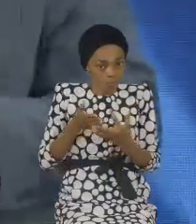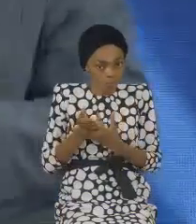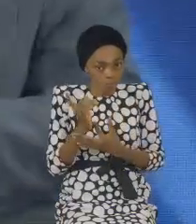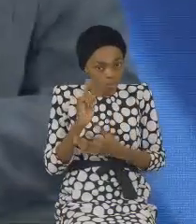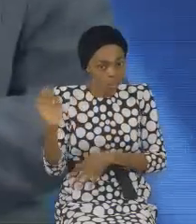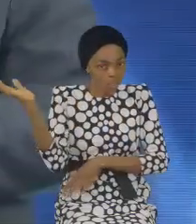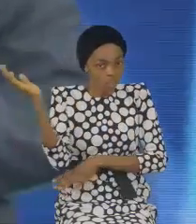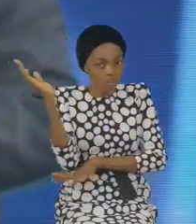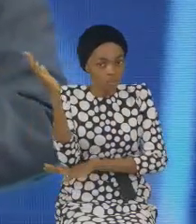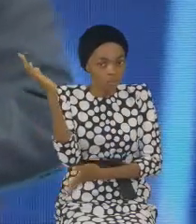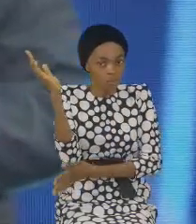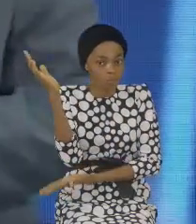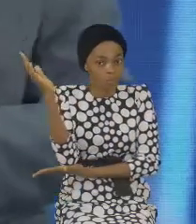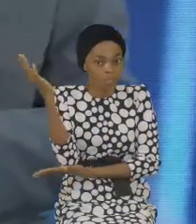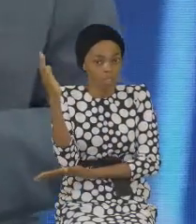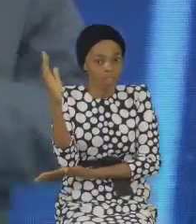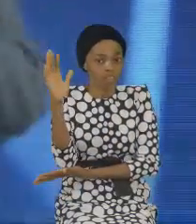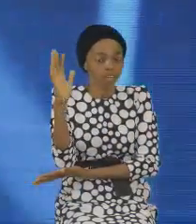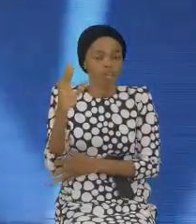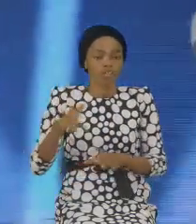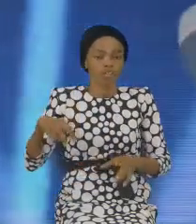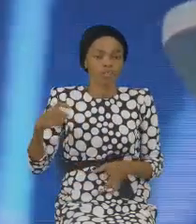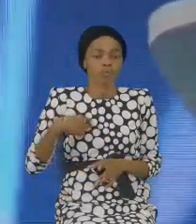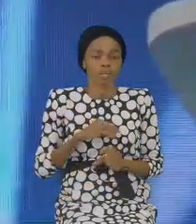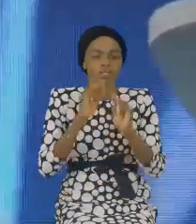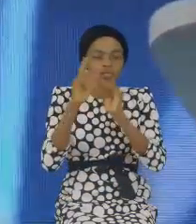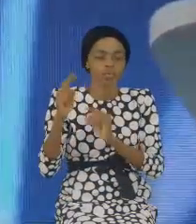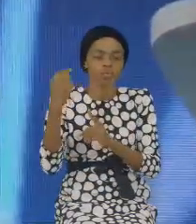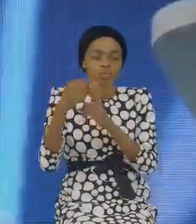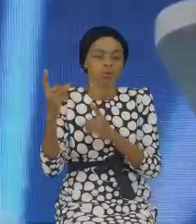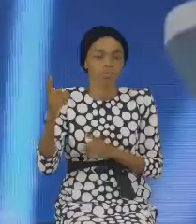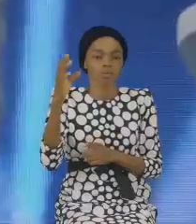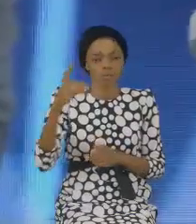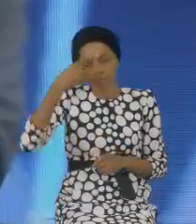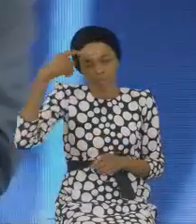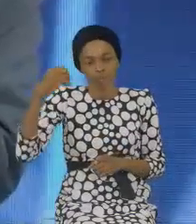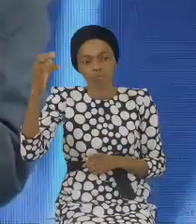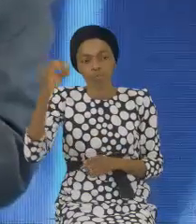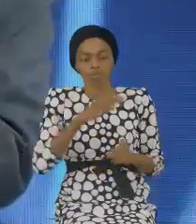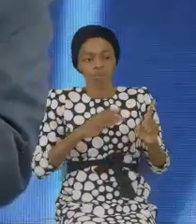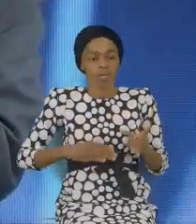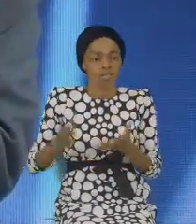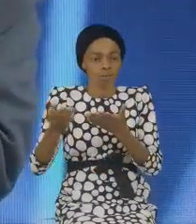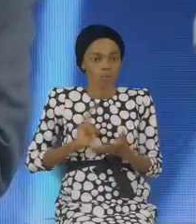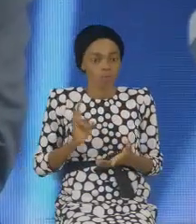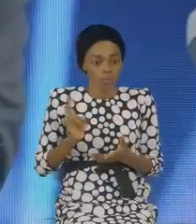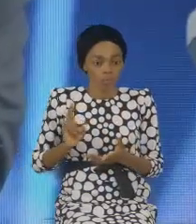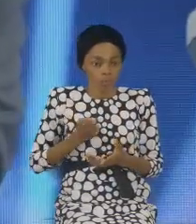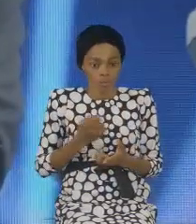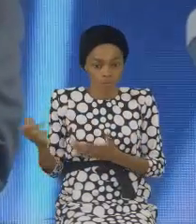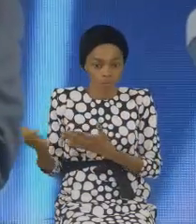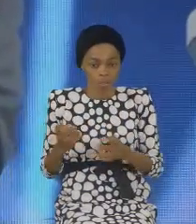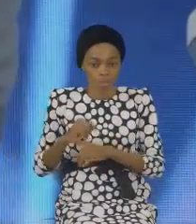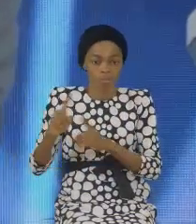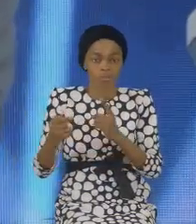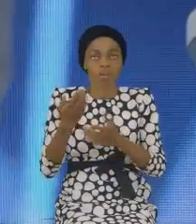we're teaching them the word of God, because Christ wants us to bring them to heaven and to bring them to the